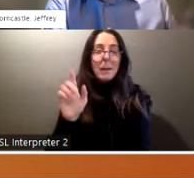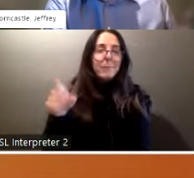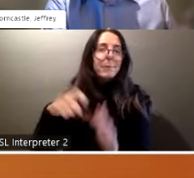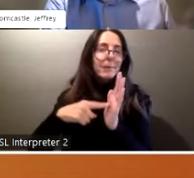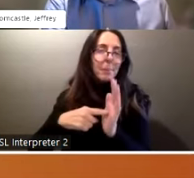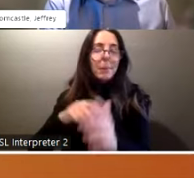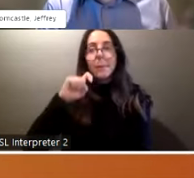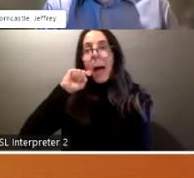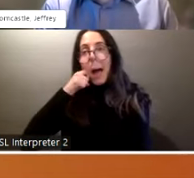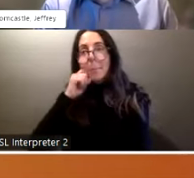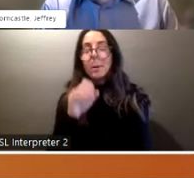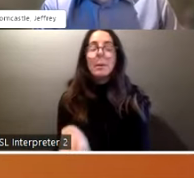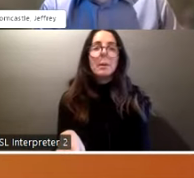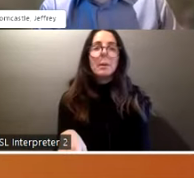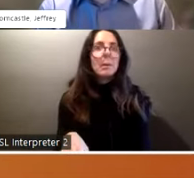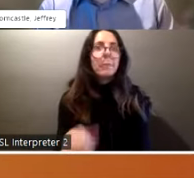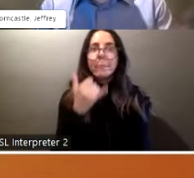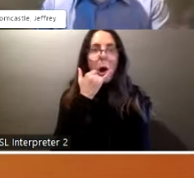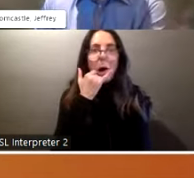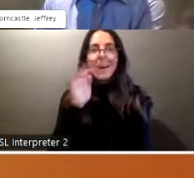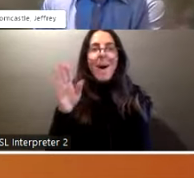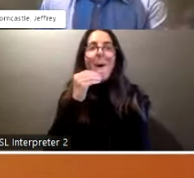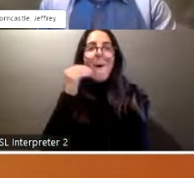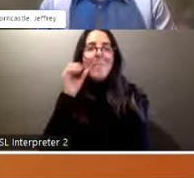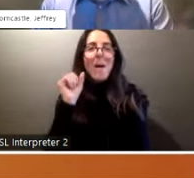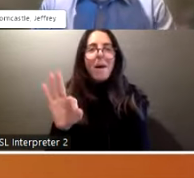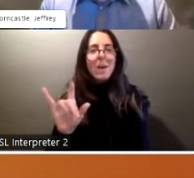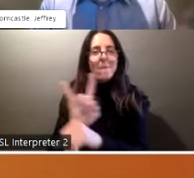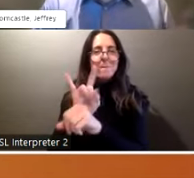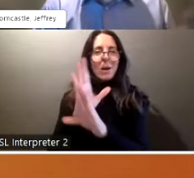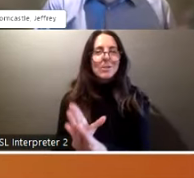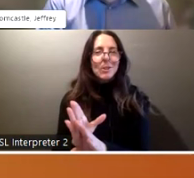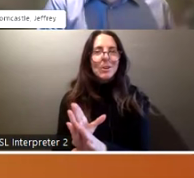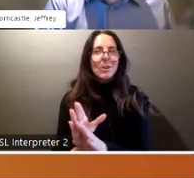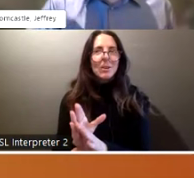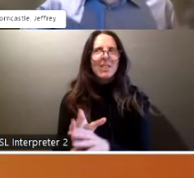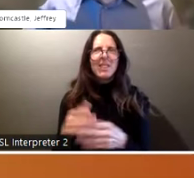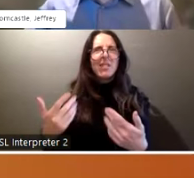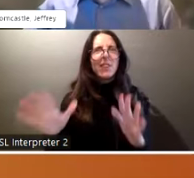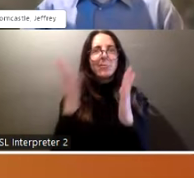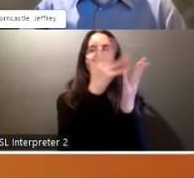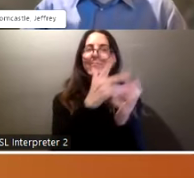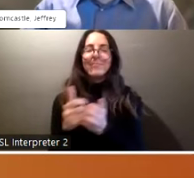actually sending it over to the suspects, and they're helping the suspects commit identity fraud against the victim.